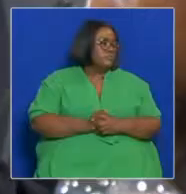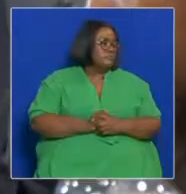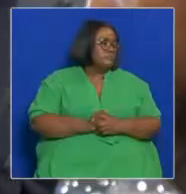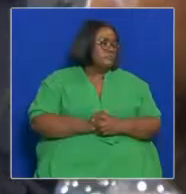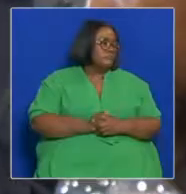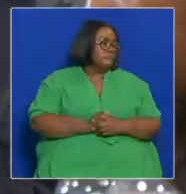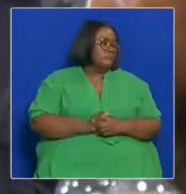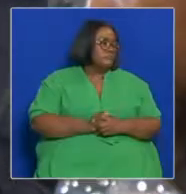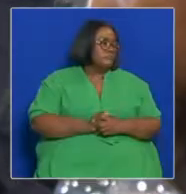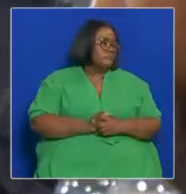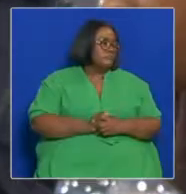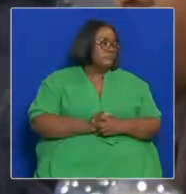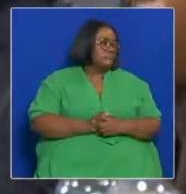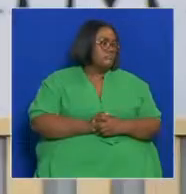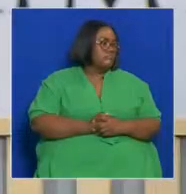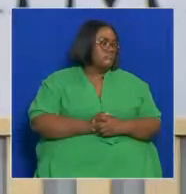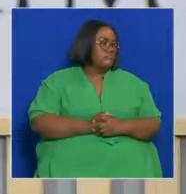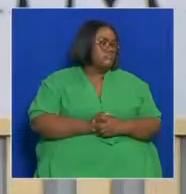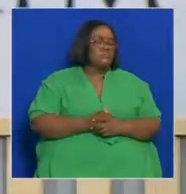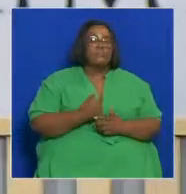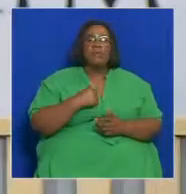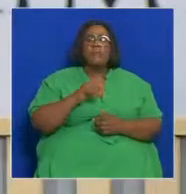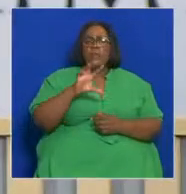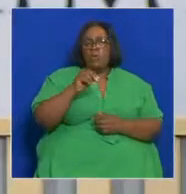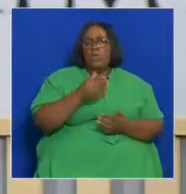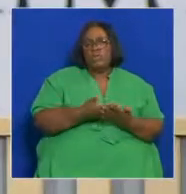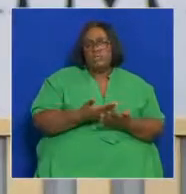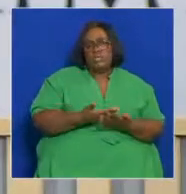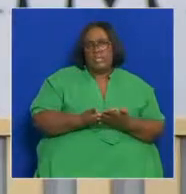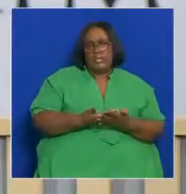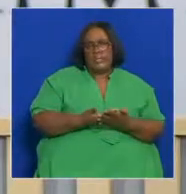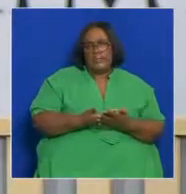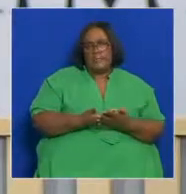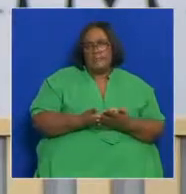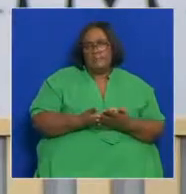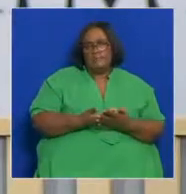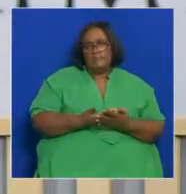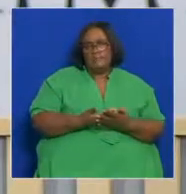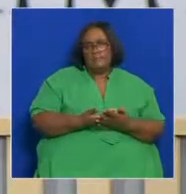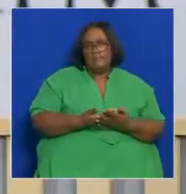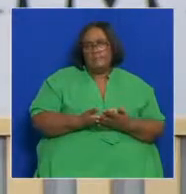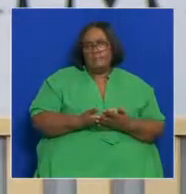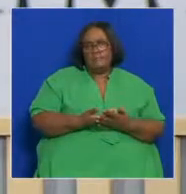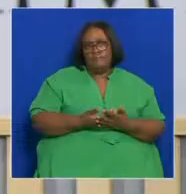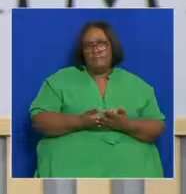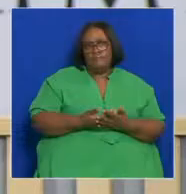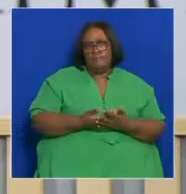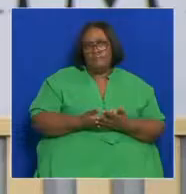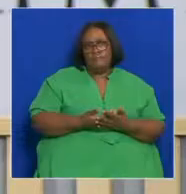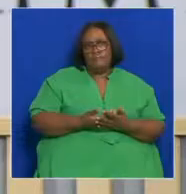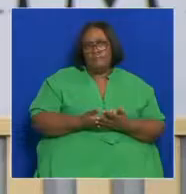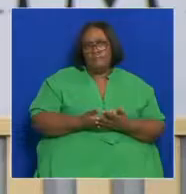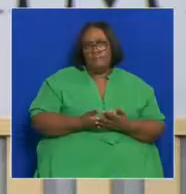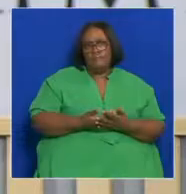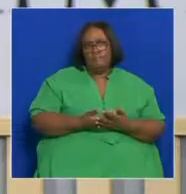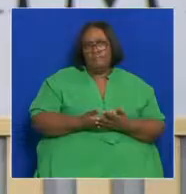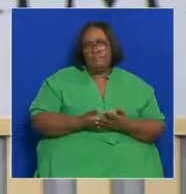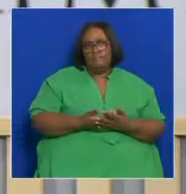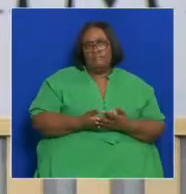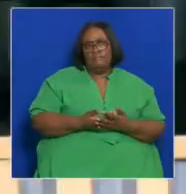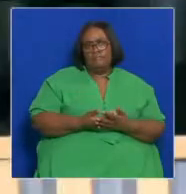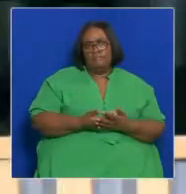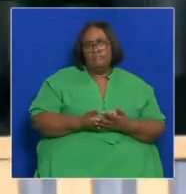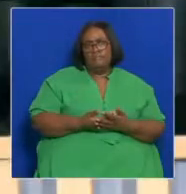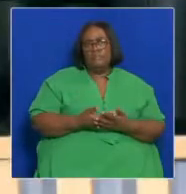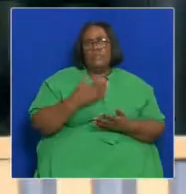Can I just ask, what informs the decision whether matters get